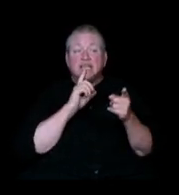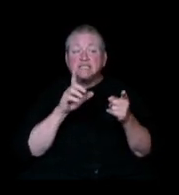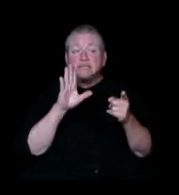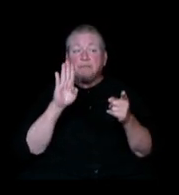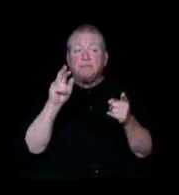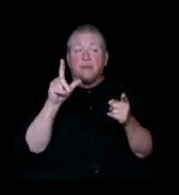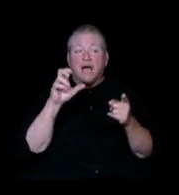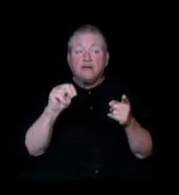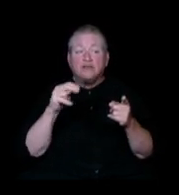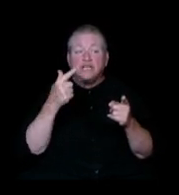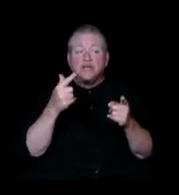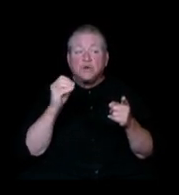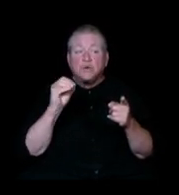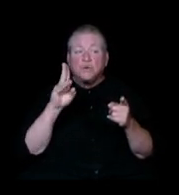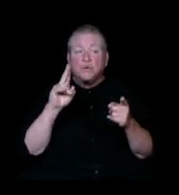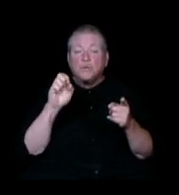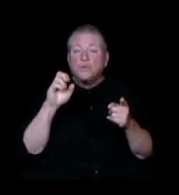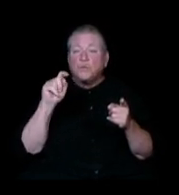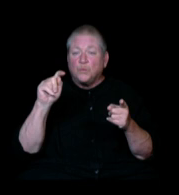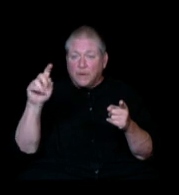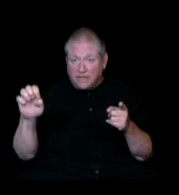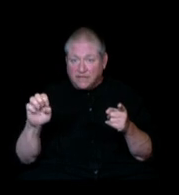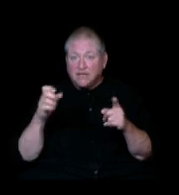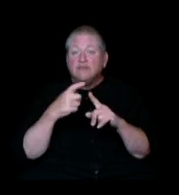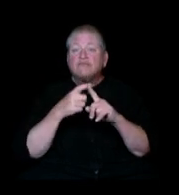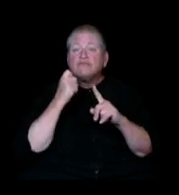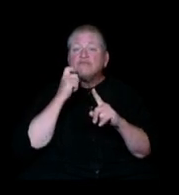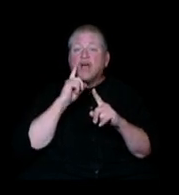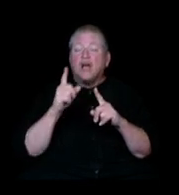Award is Byron Gouette from